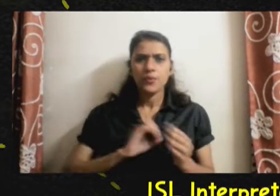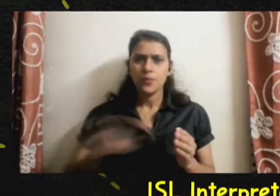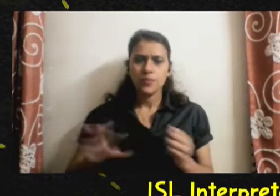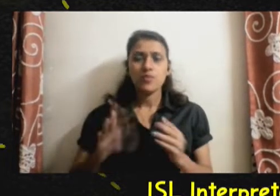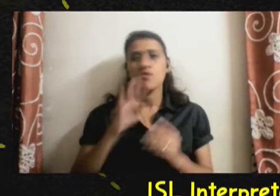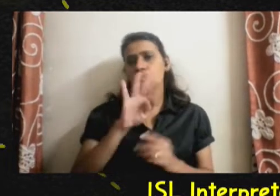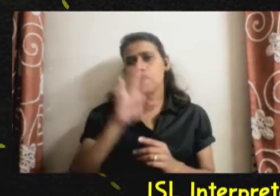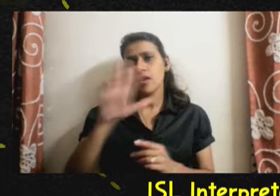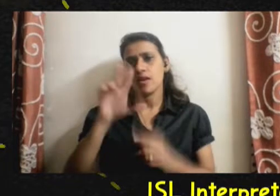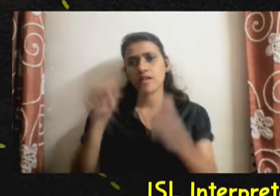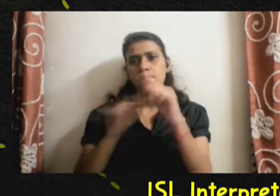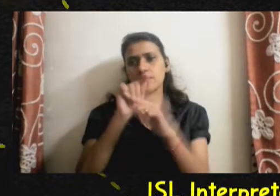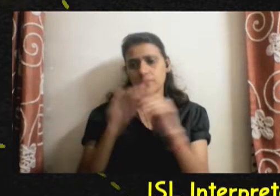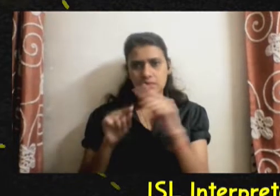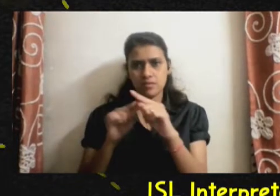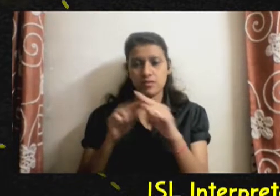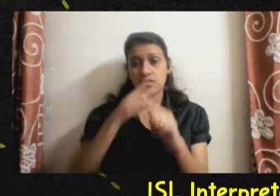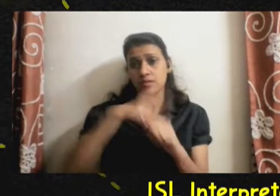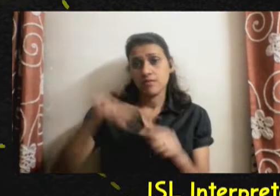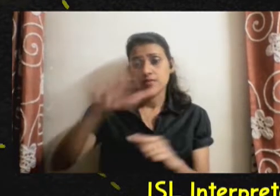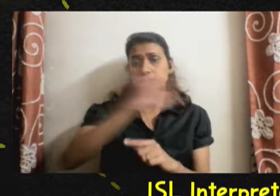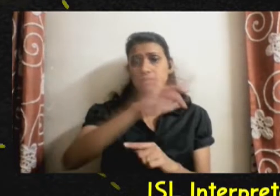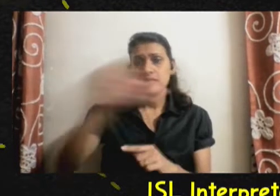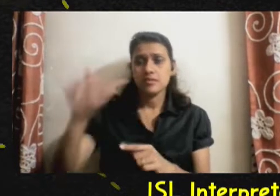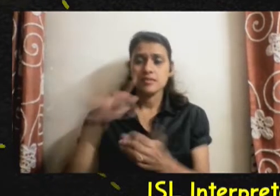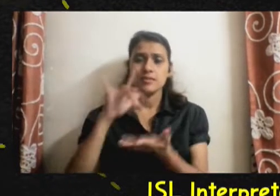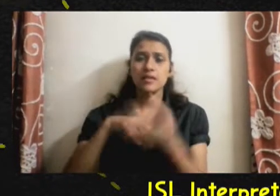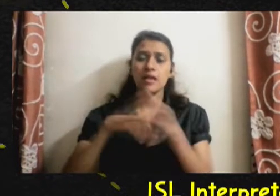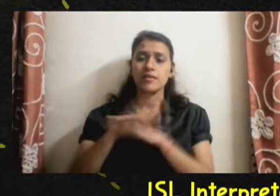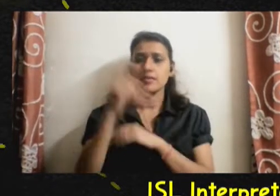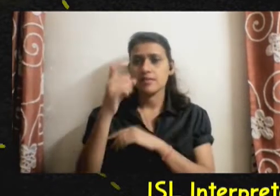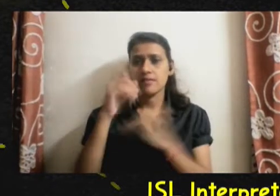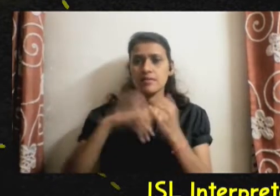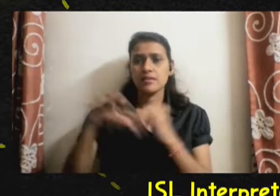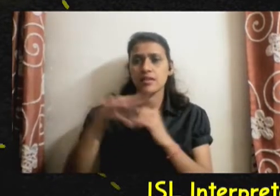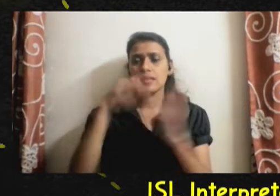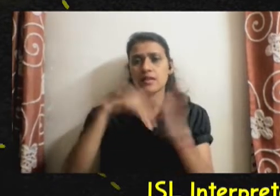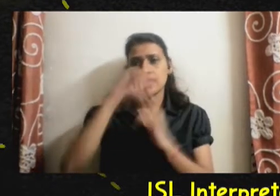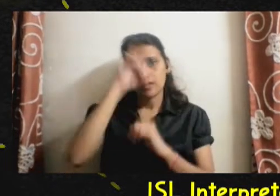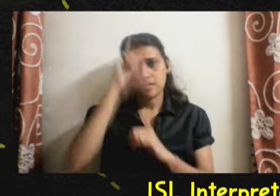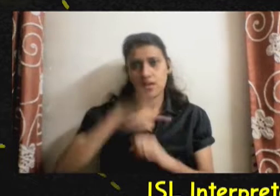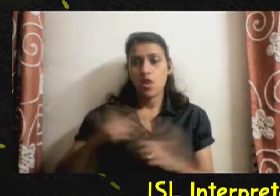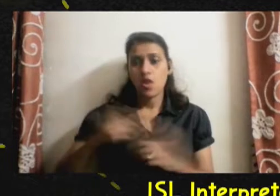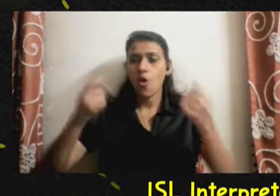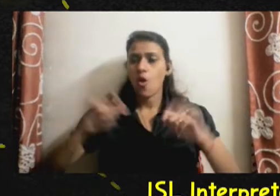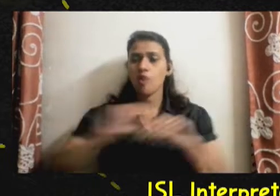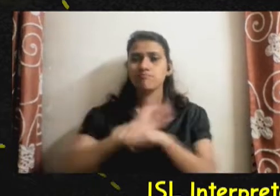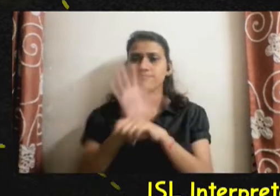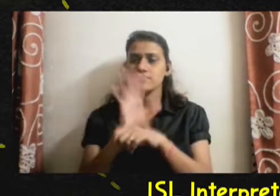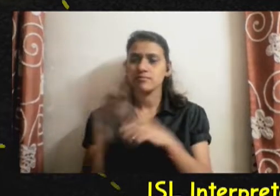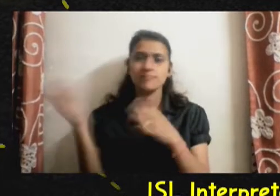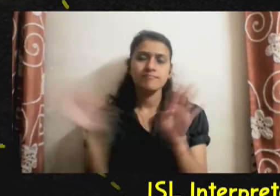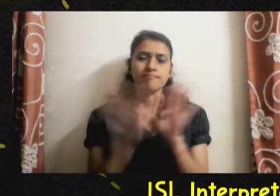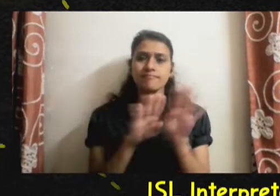48% across 7 different cities in India. So and this is especially during the lockdown. So we understand that there is some kind of a